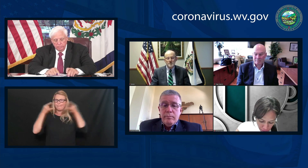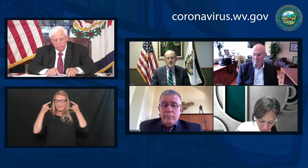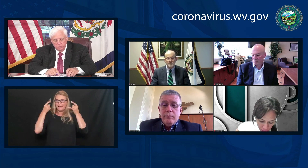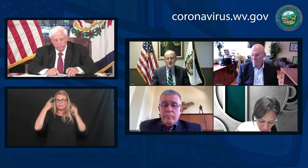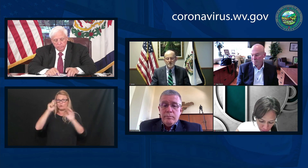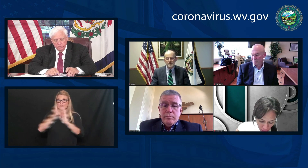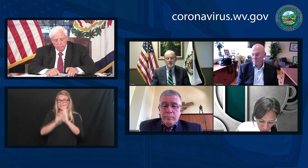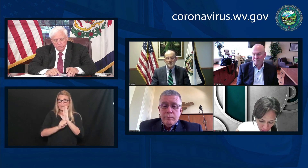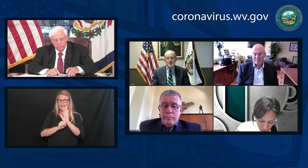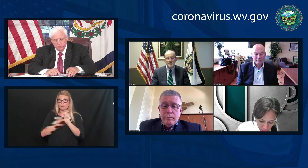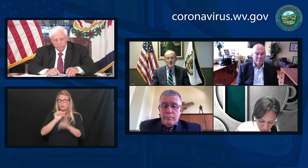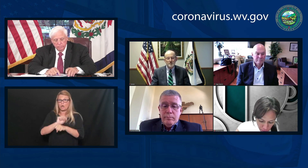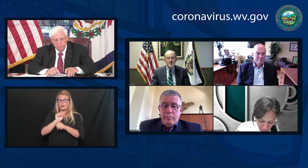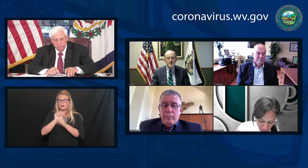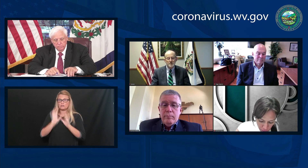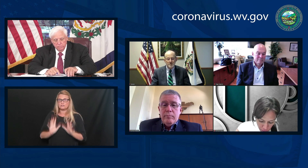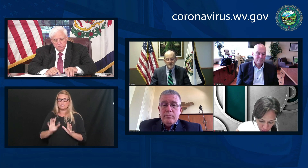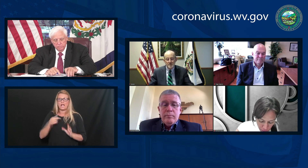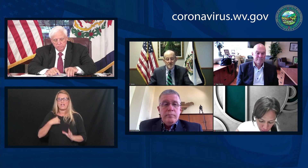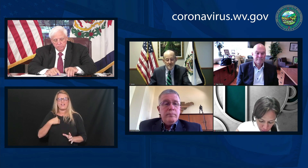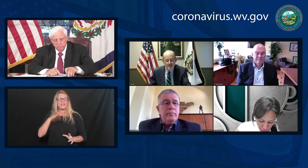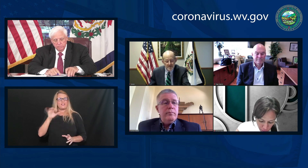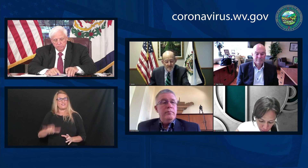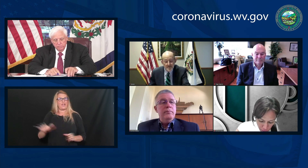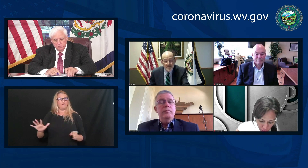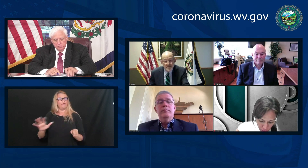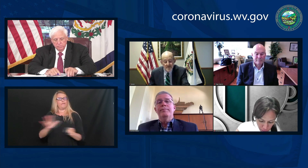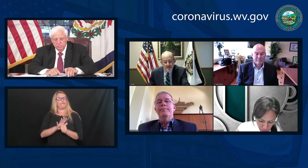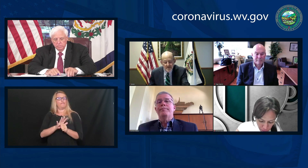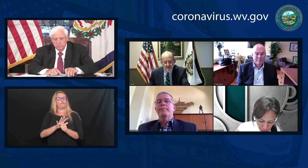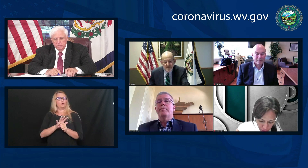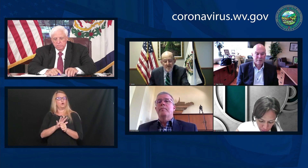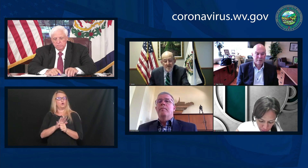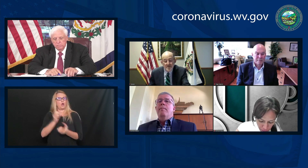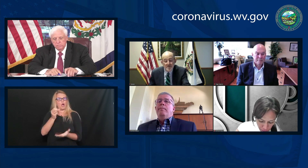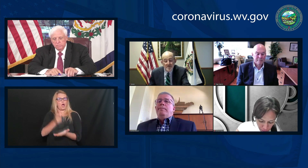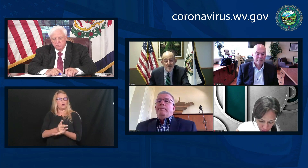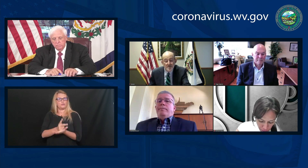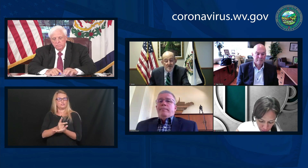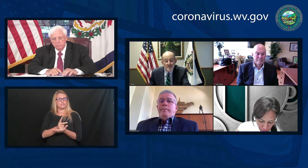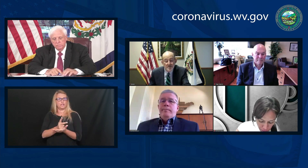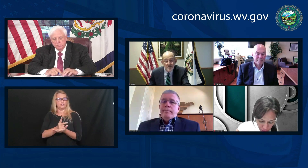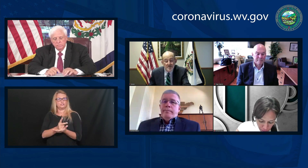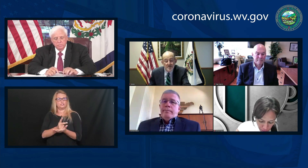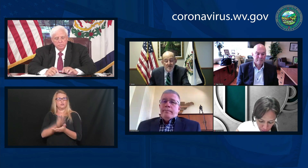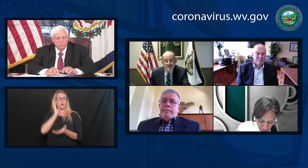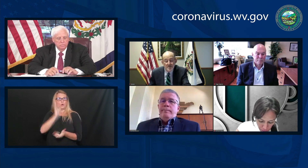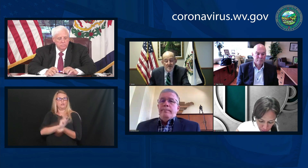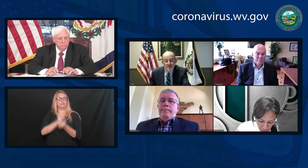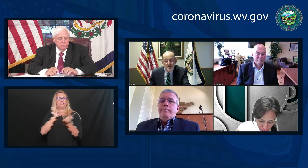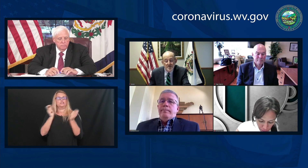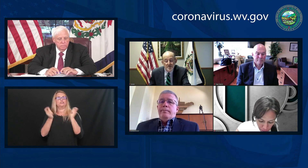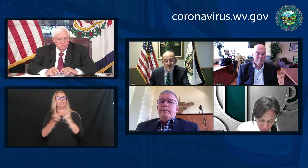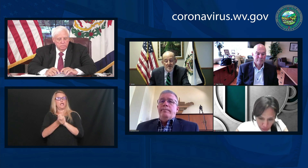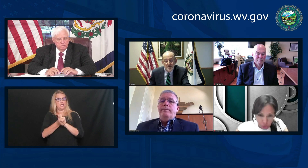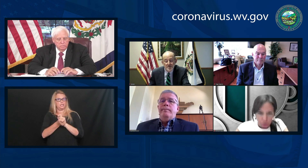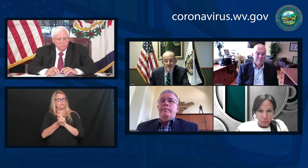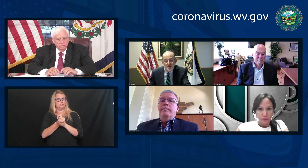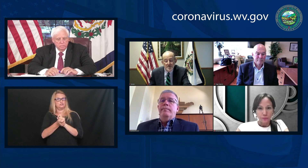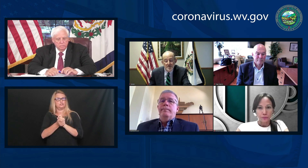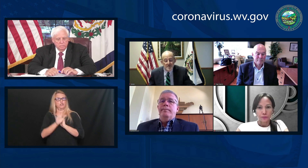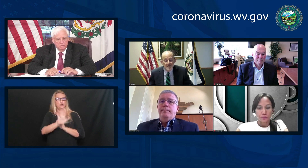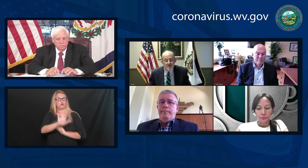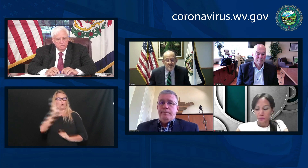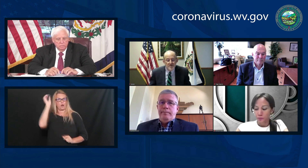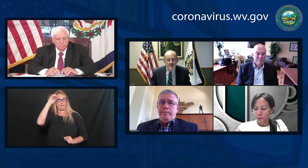the full authorization of the Pfizer vaccine by the FDA this morning, if that changes your thinking on that in any way. Now, this is